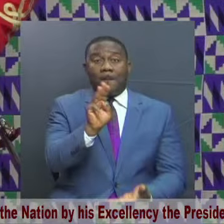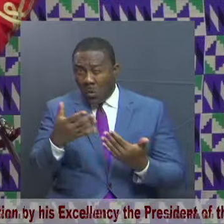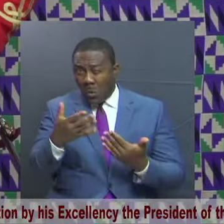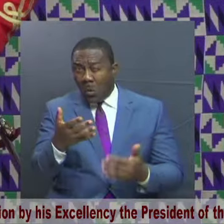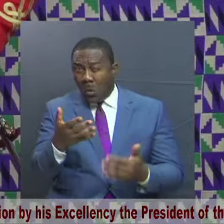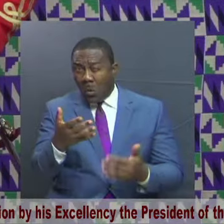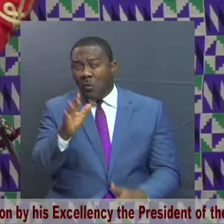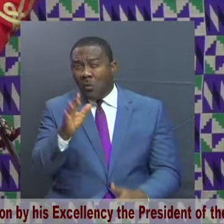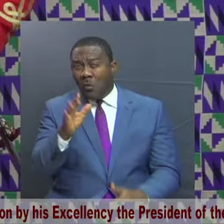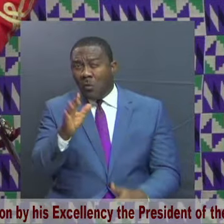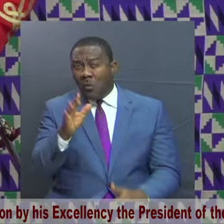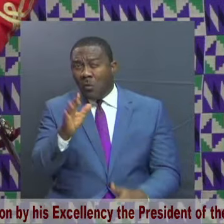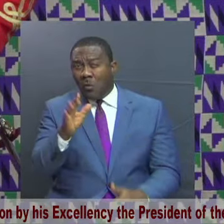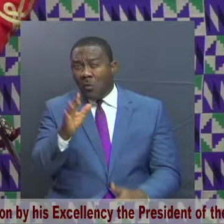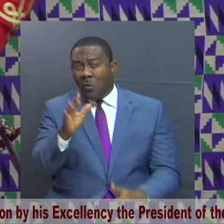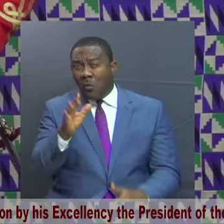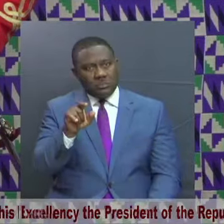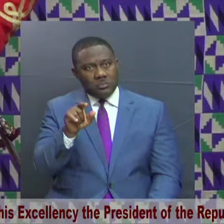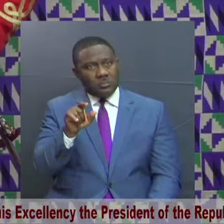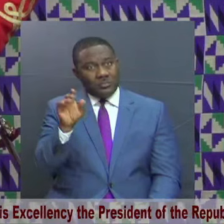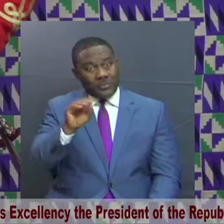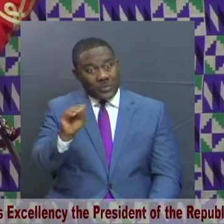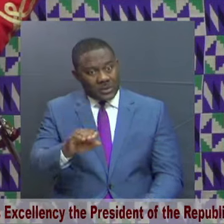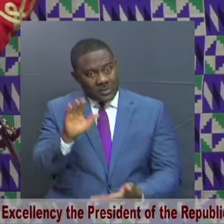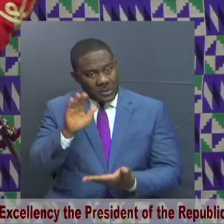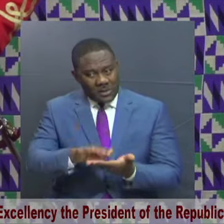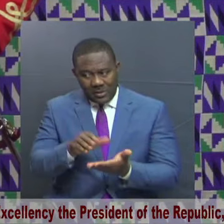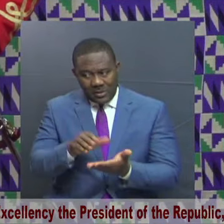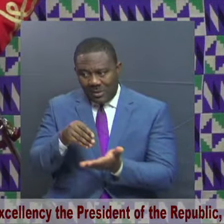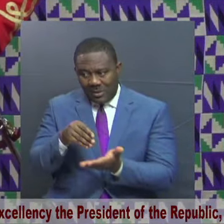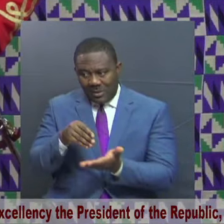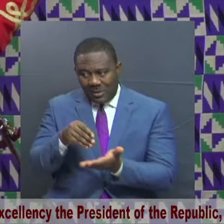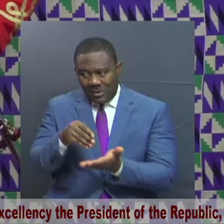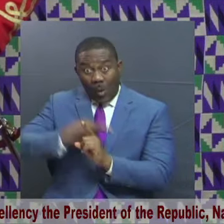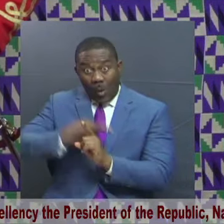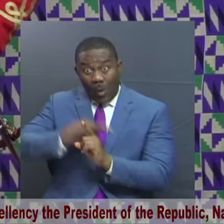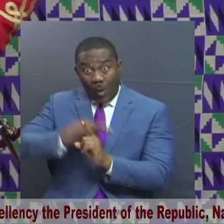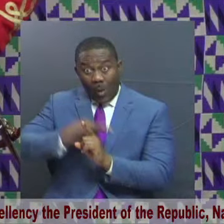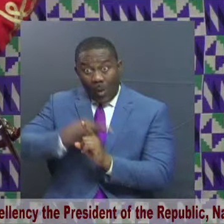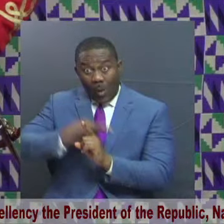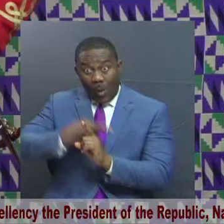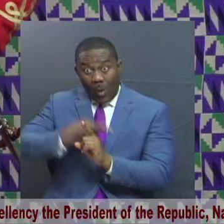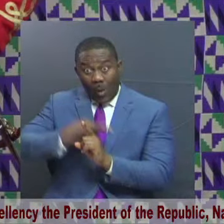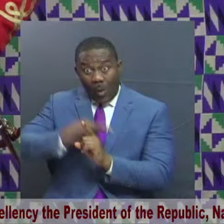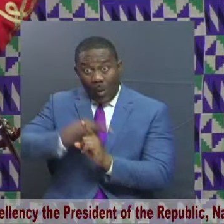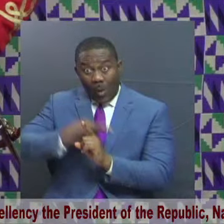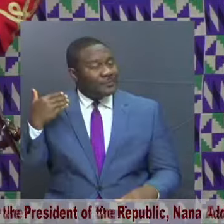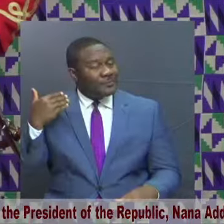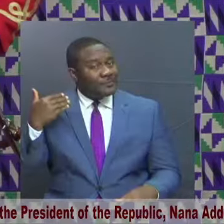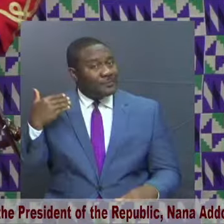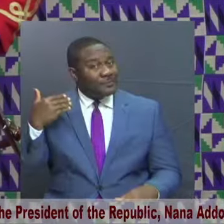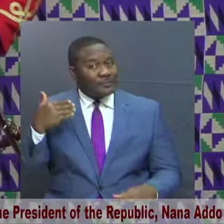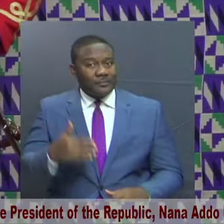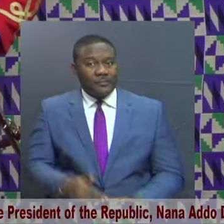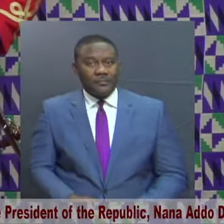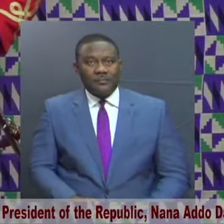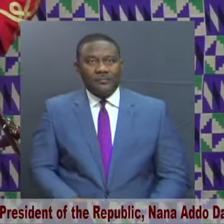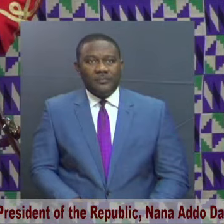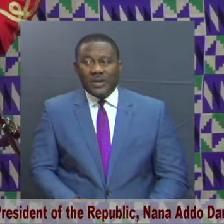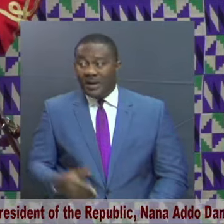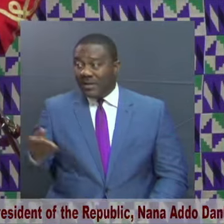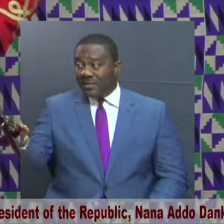44% reduction in monthly payments a far better outcome than the take or pay